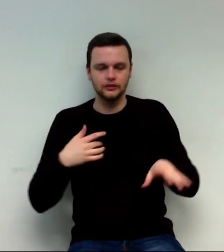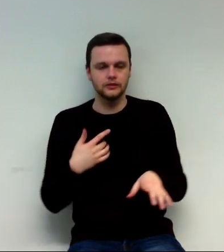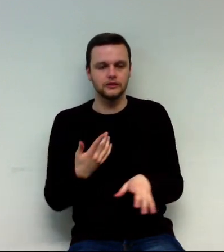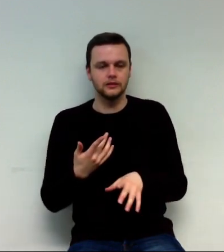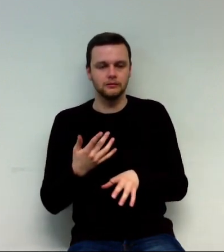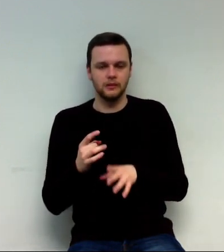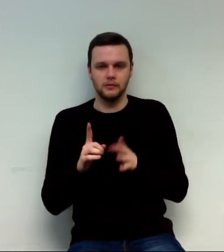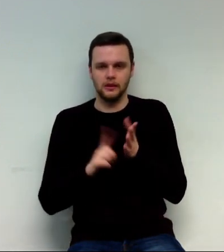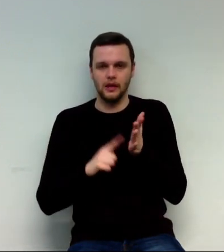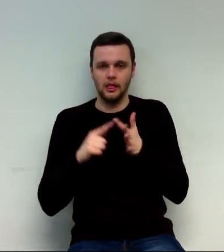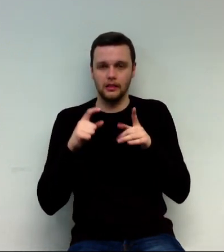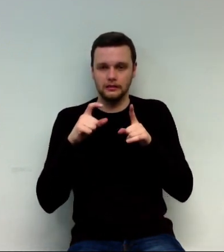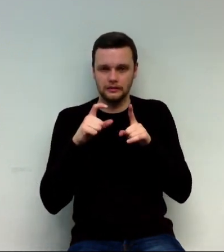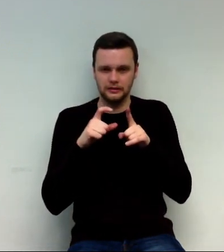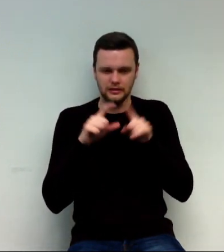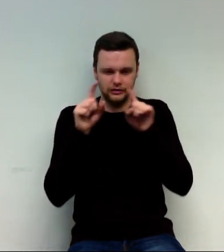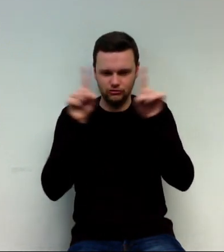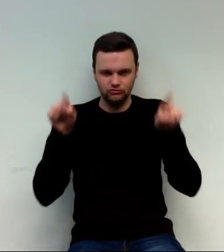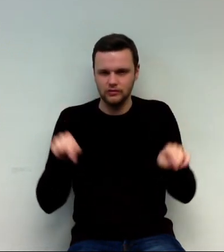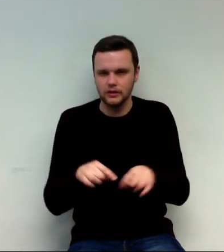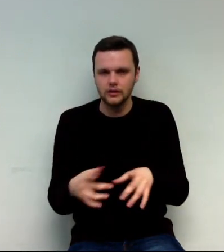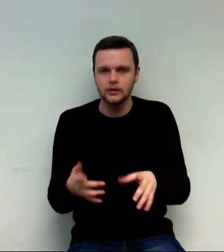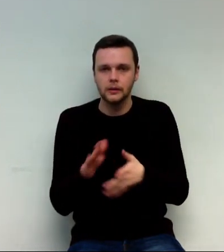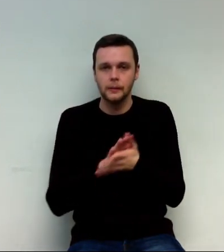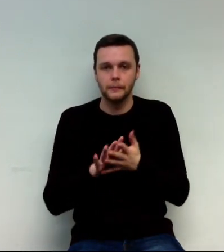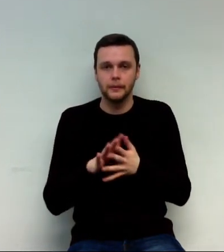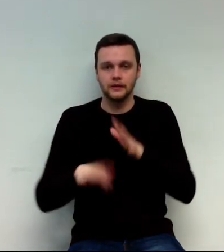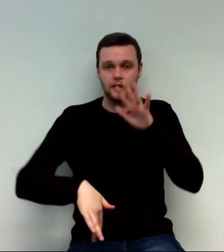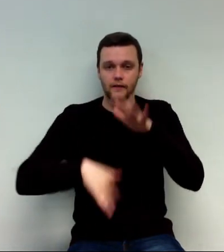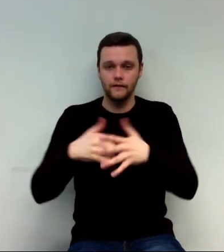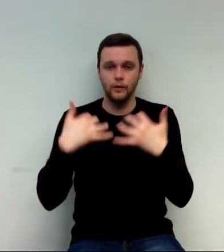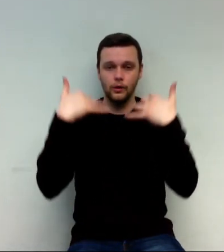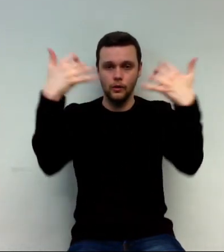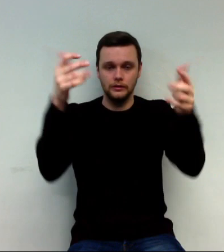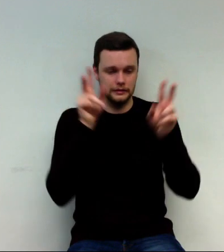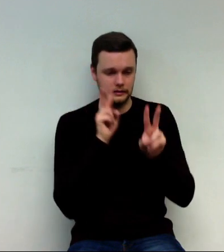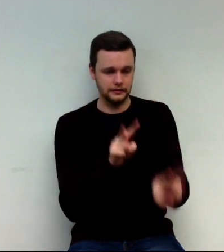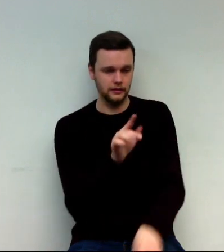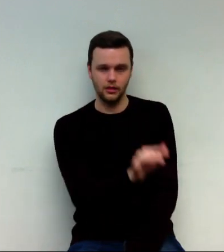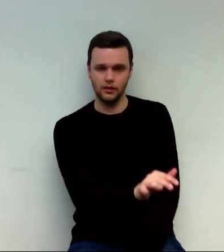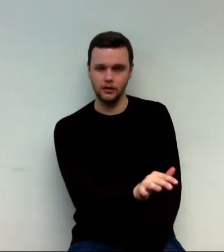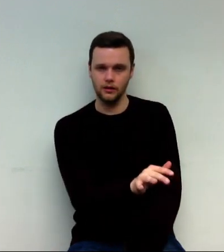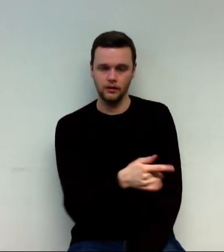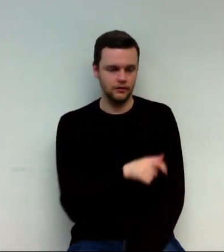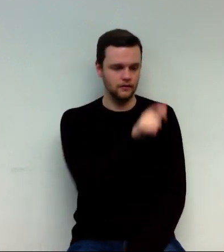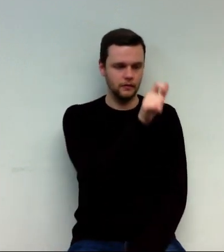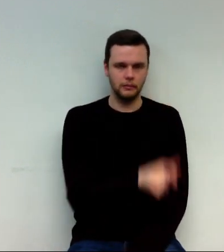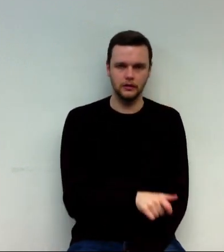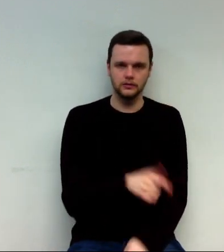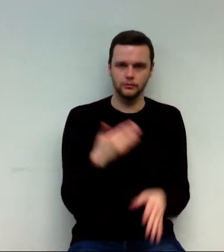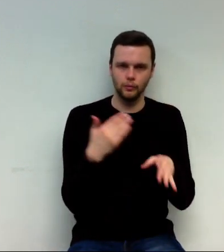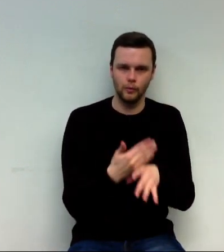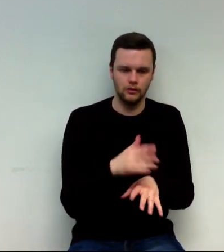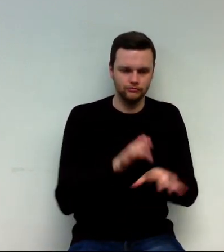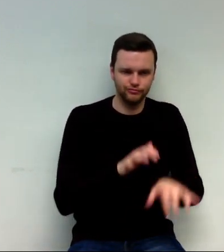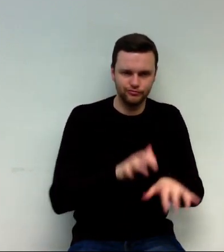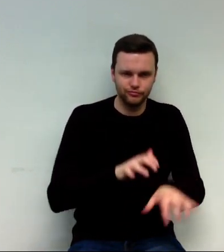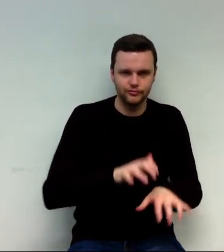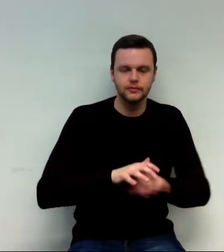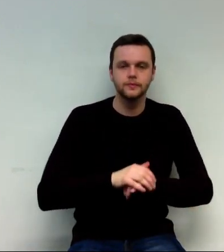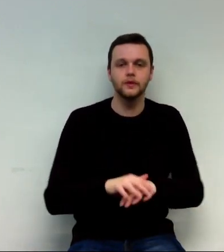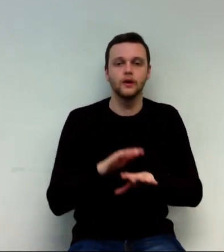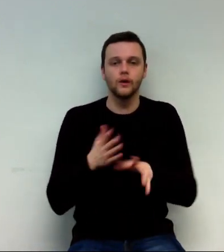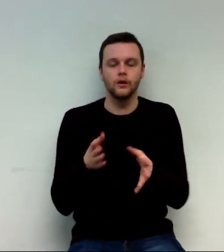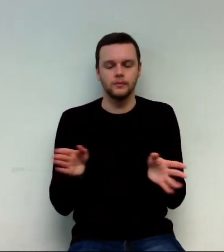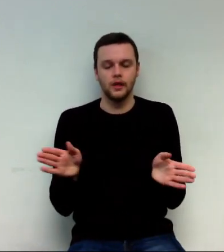on an LED screen, and this is watched by the entire audience, and it's operated by a trained operator. Then you